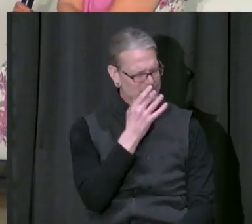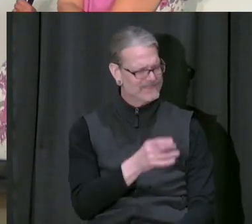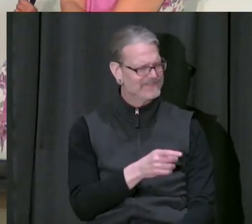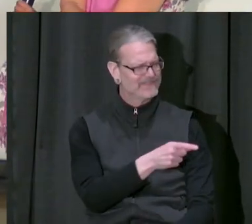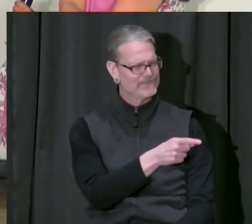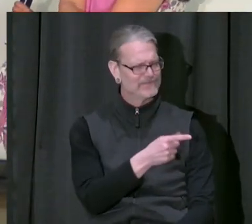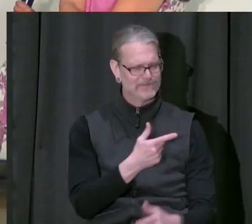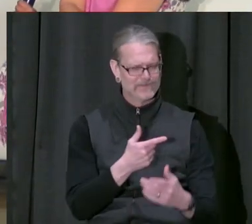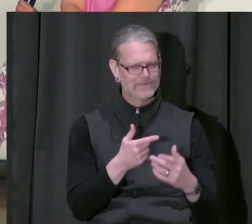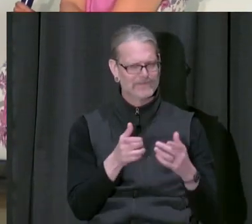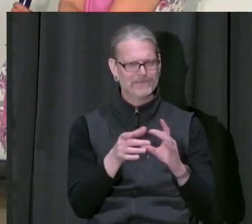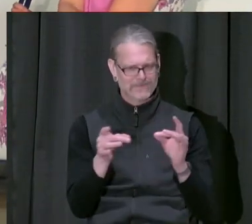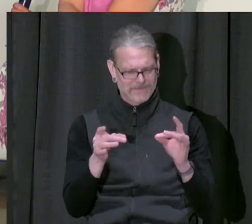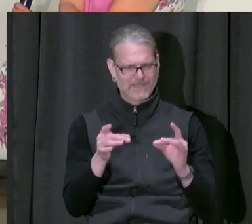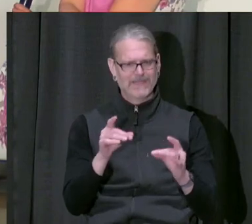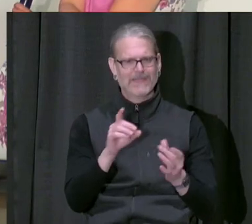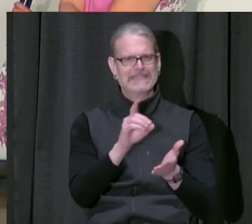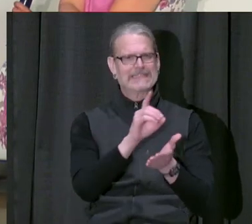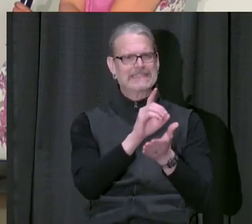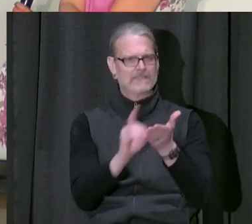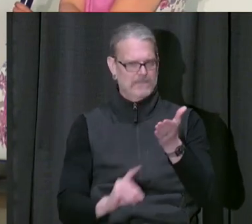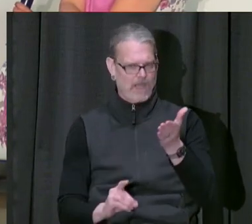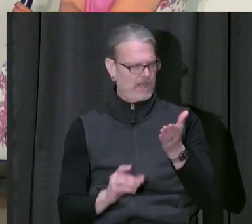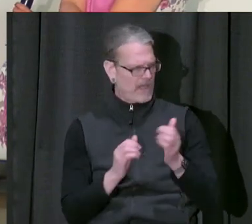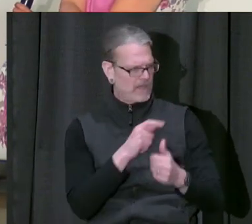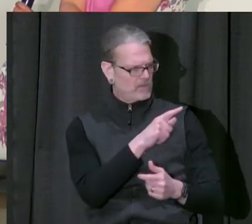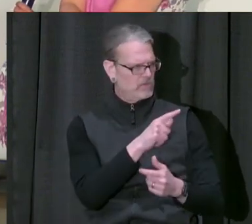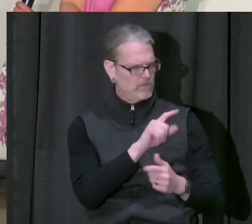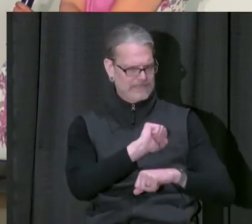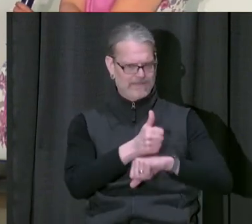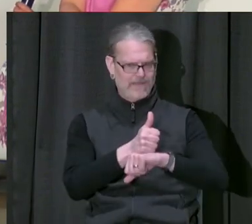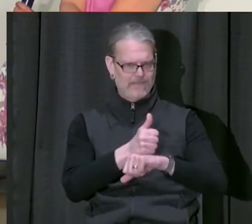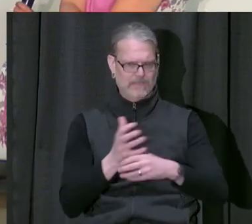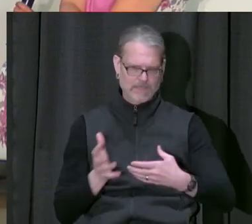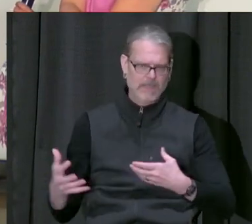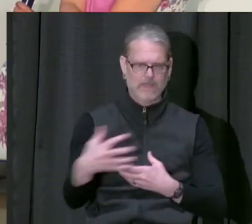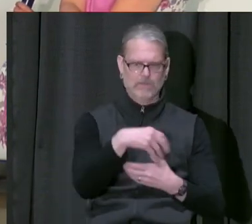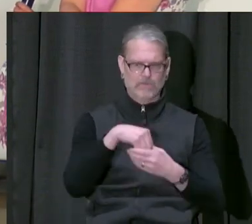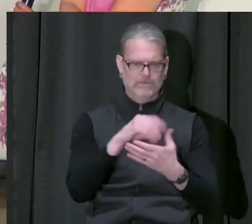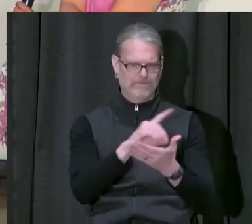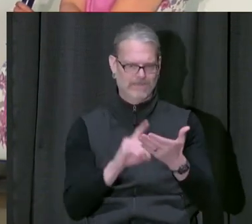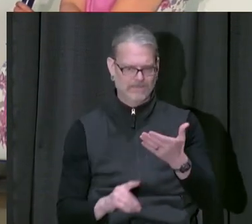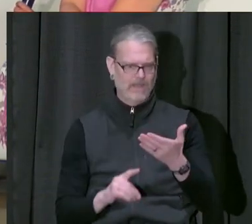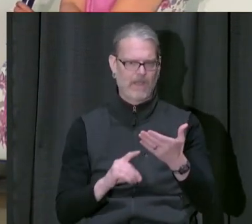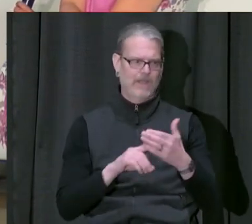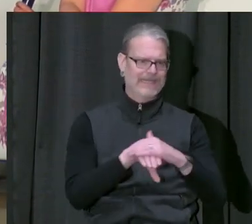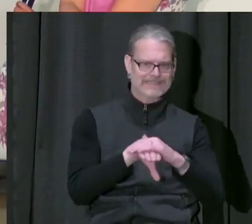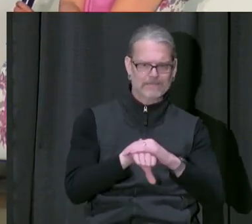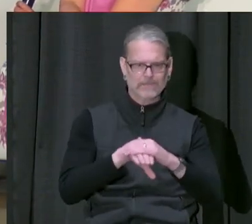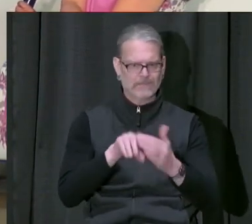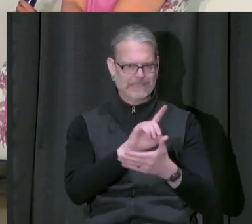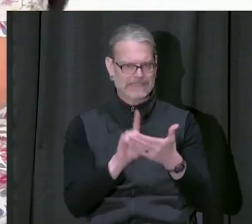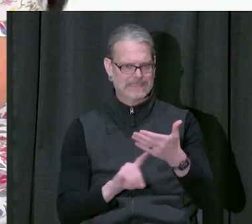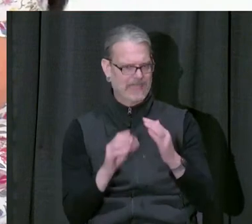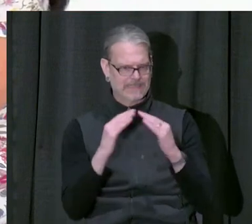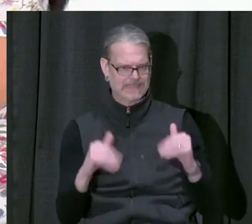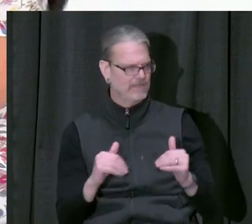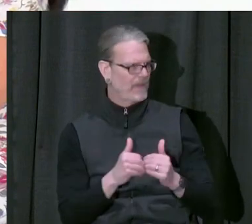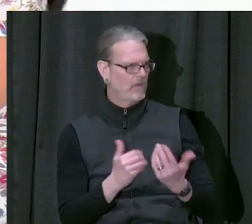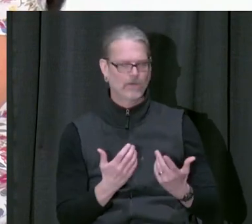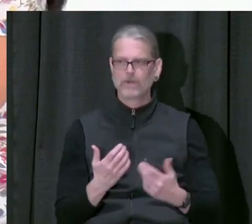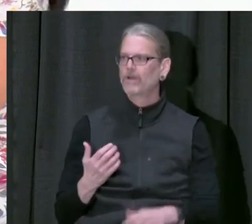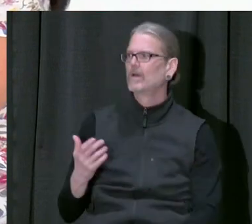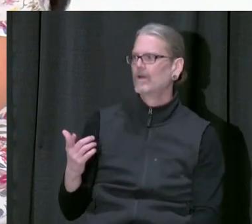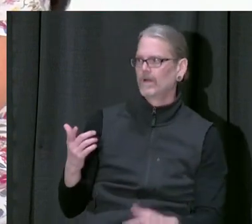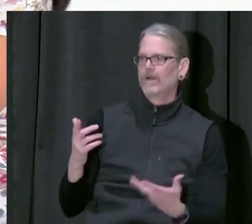design. How do you establish an inclusive design program and accessibility design system? Have an inclusive design